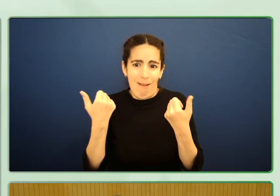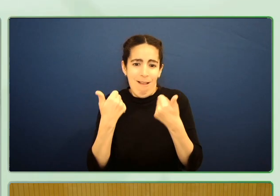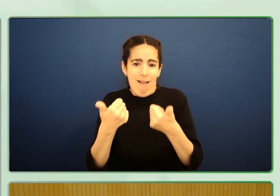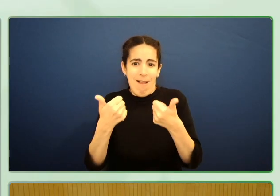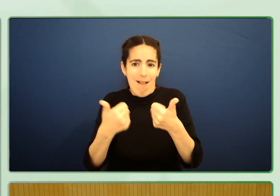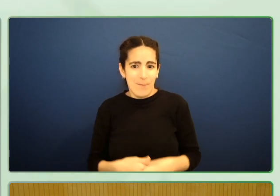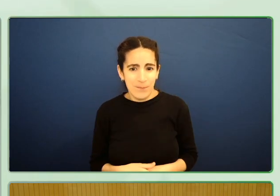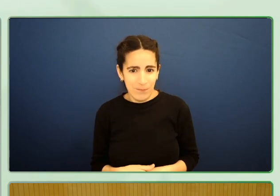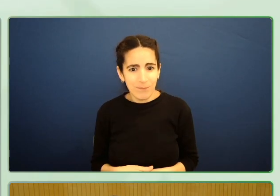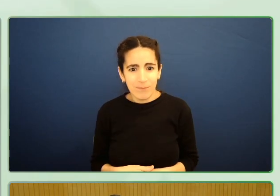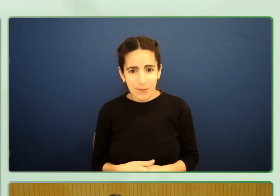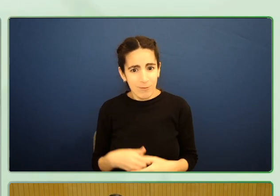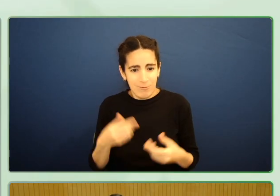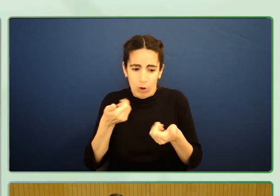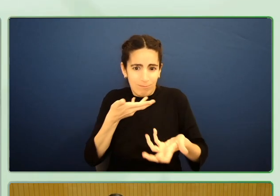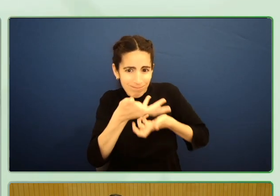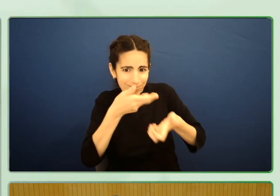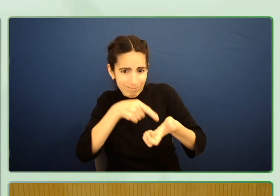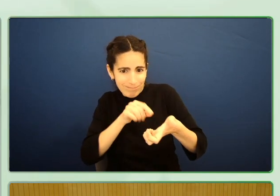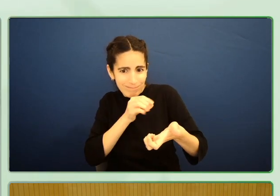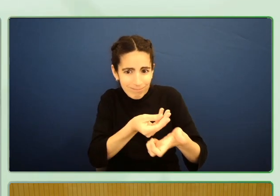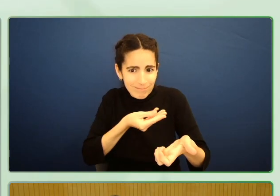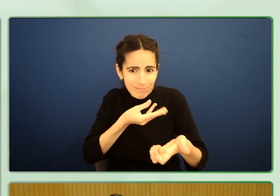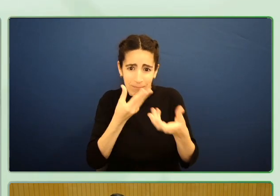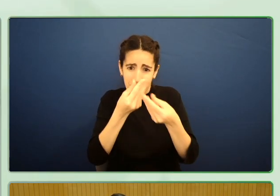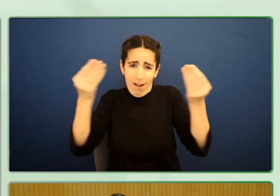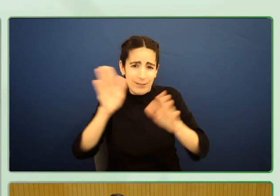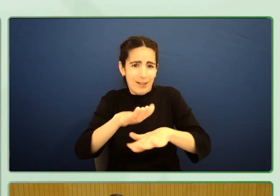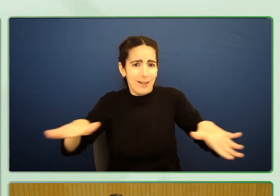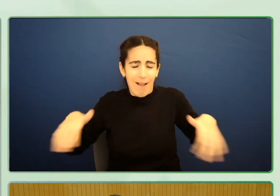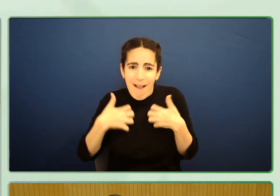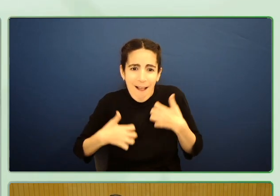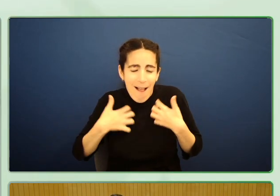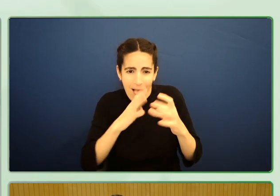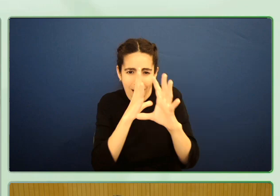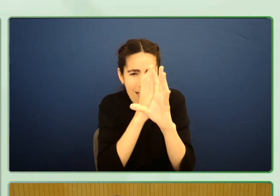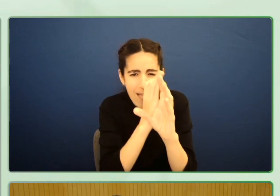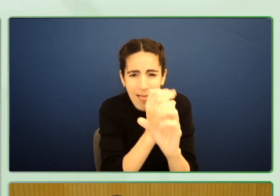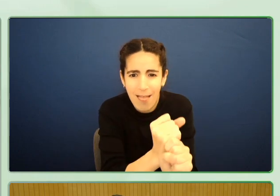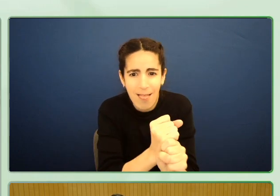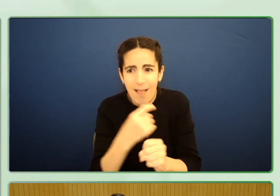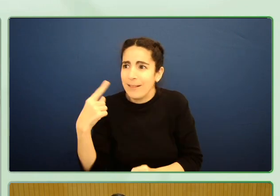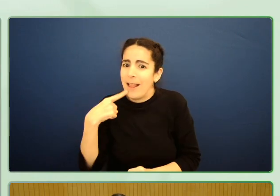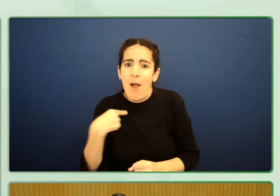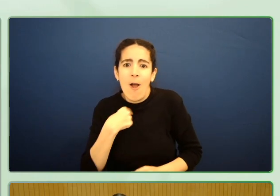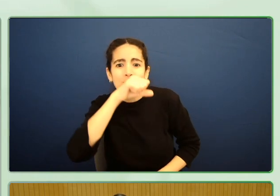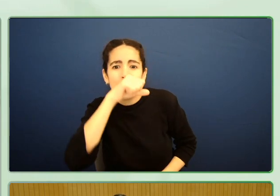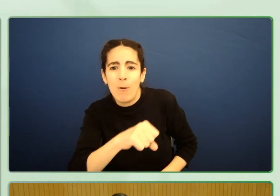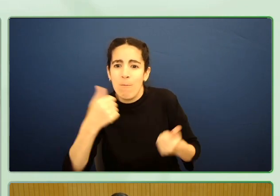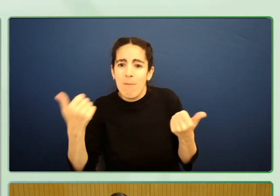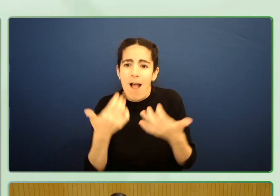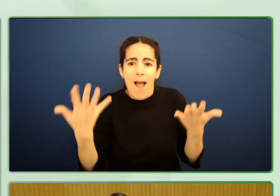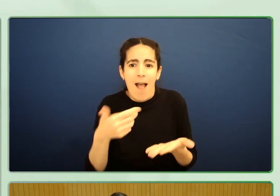children. Children usually say, I love to play with Tara, you know, because this is the true feeling of support, you know, and it's a